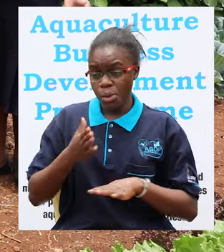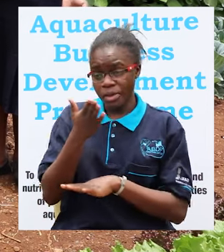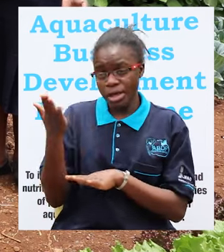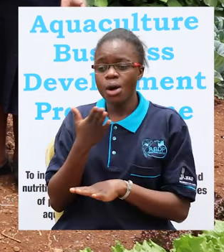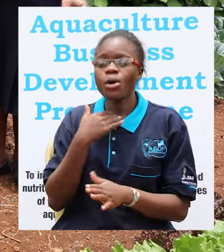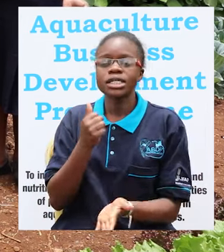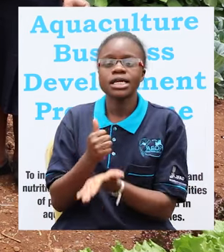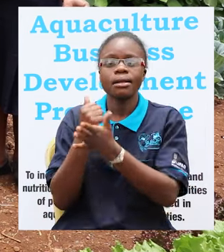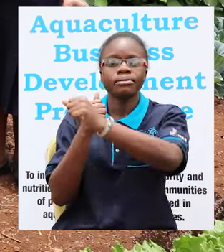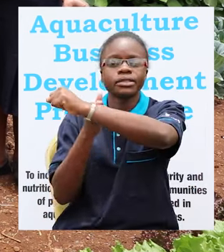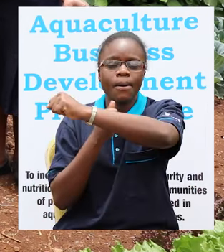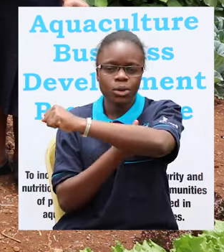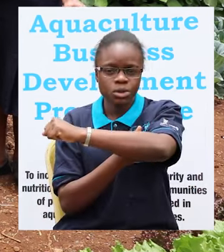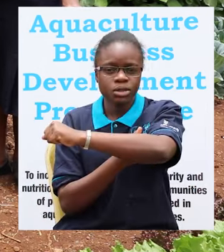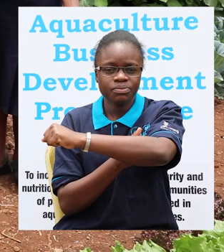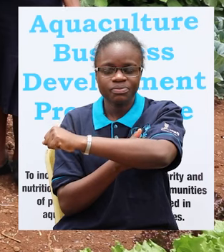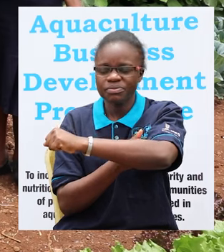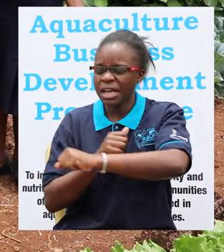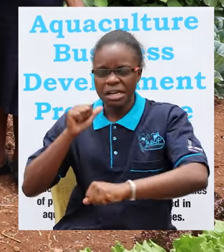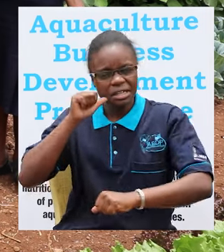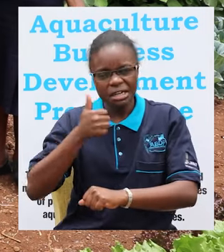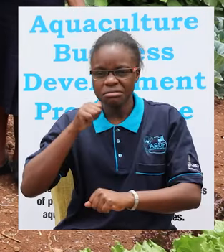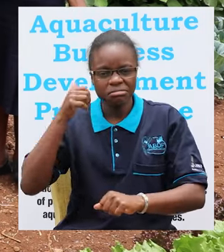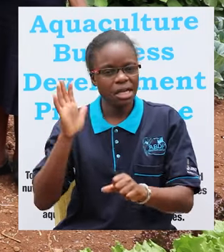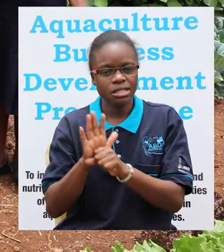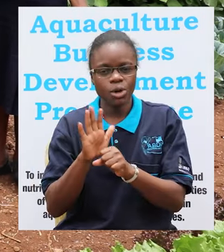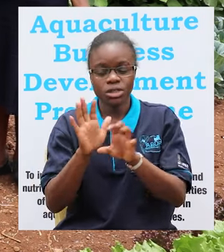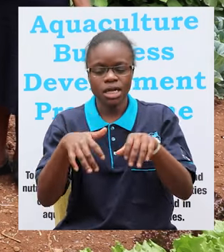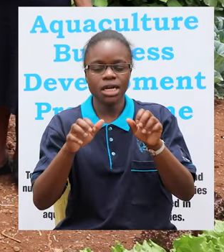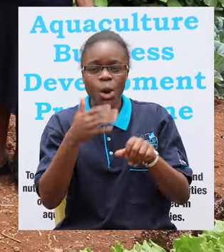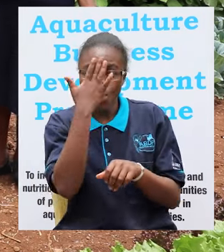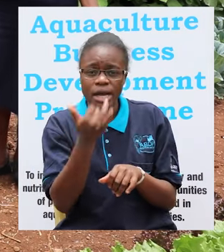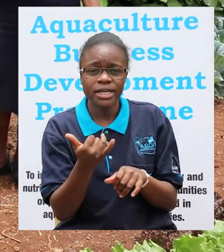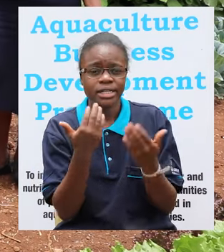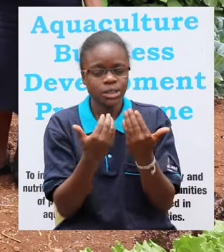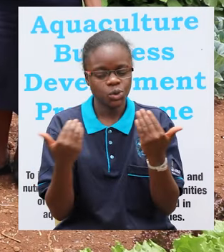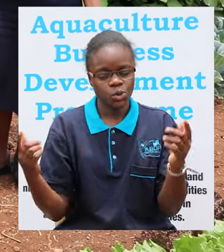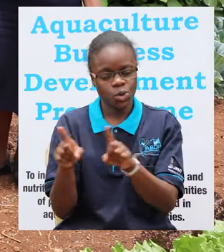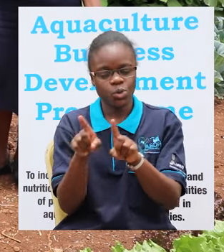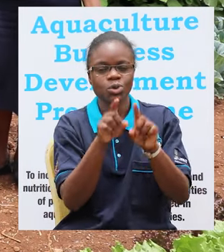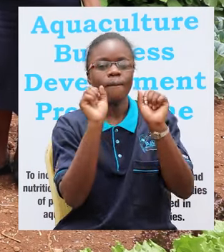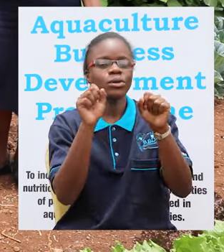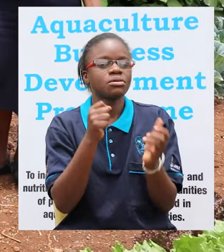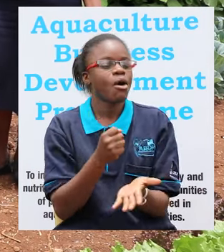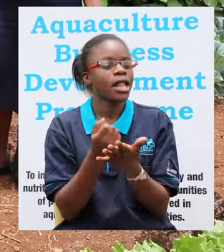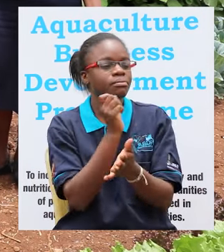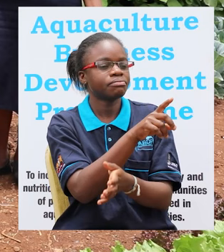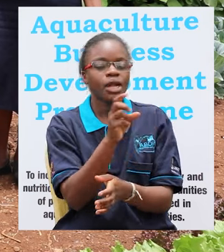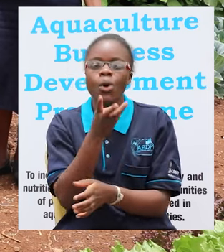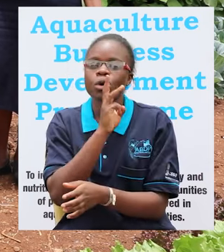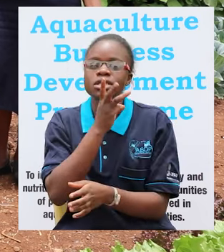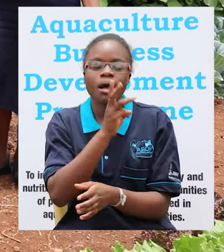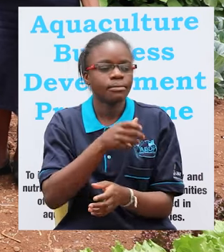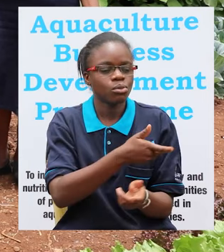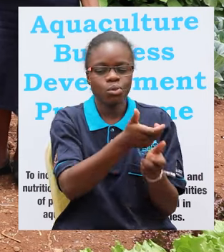would like to help. And it's an interesting garden because even children are able to help in